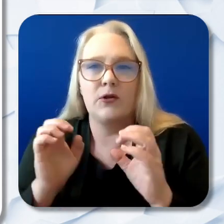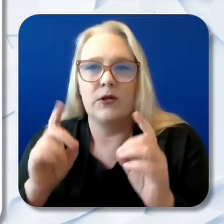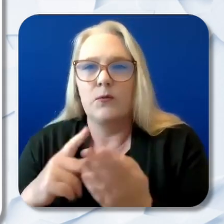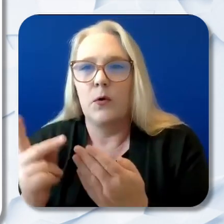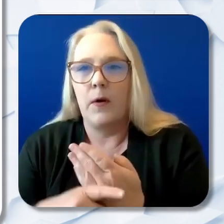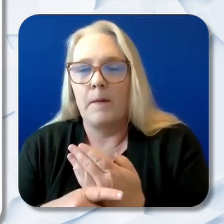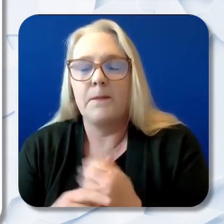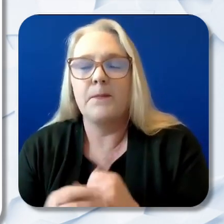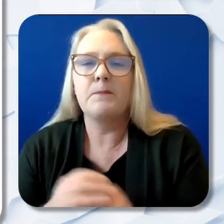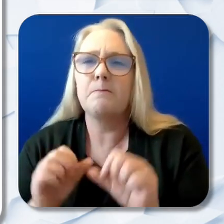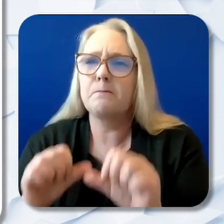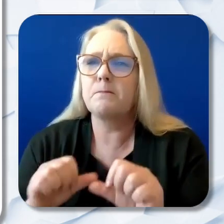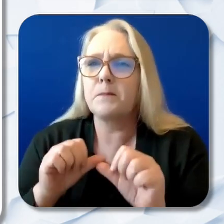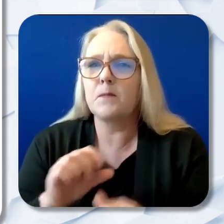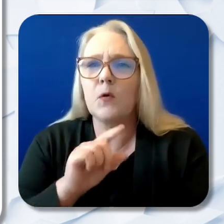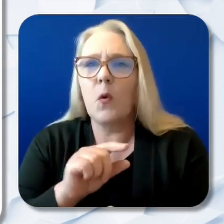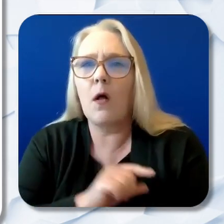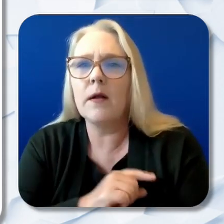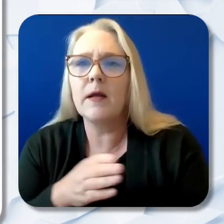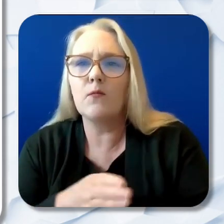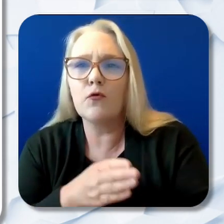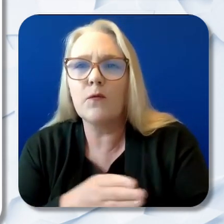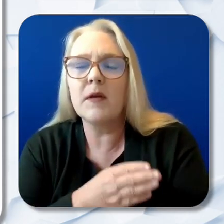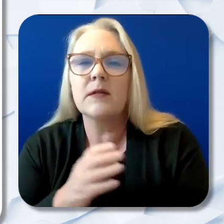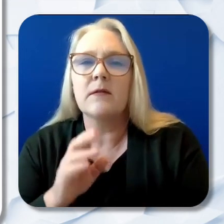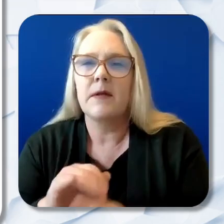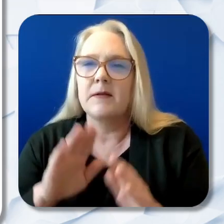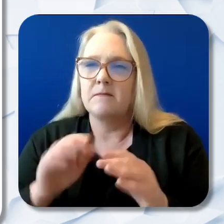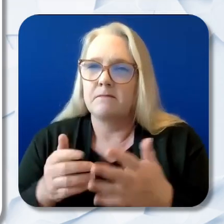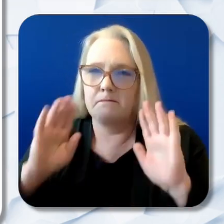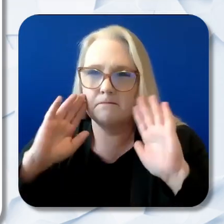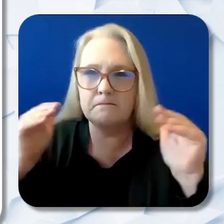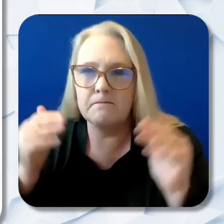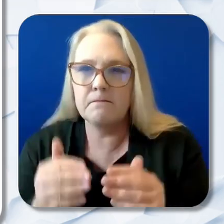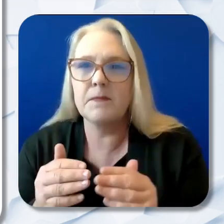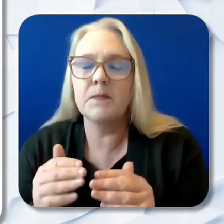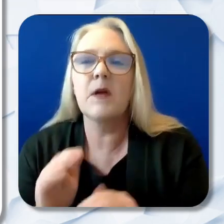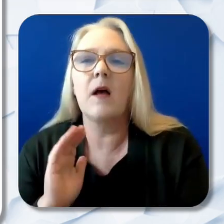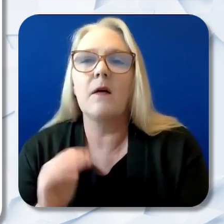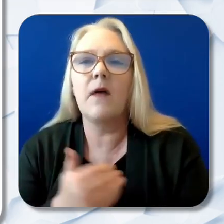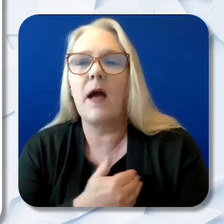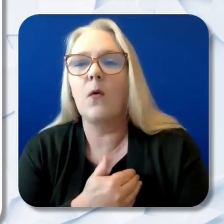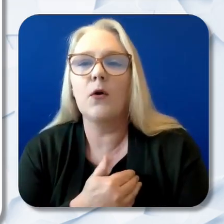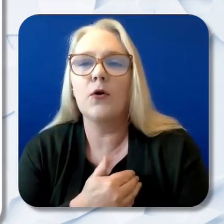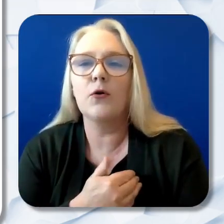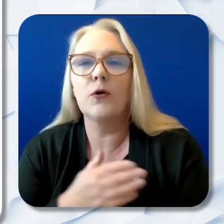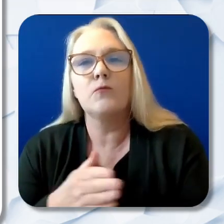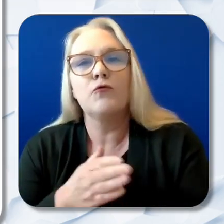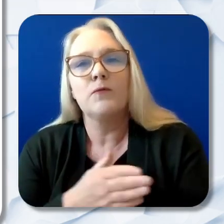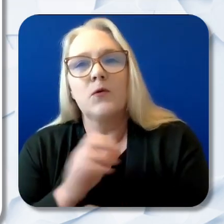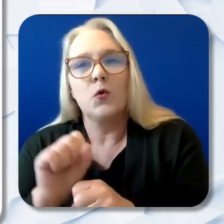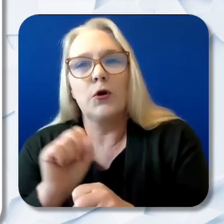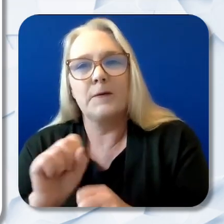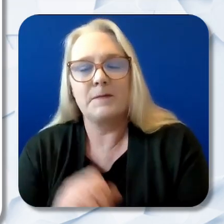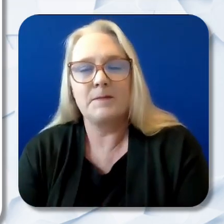continuous quality improvement for years, and it remains at the center of kind of our improvement work. And